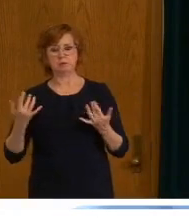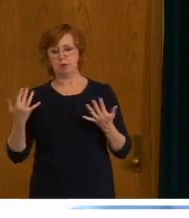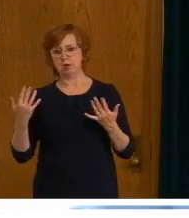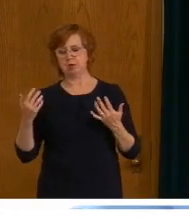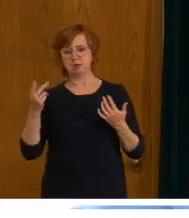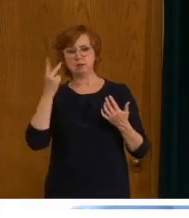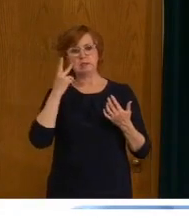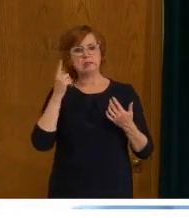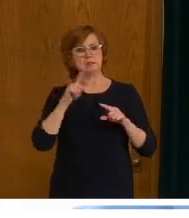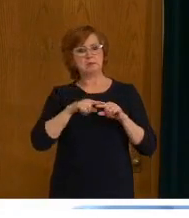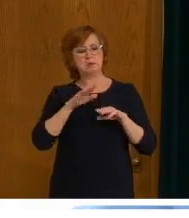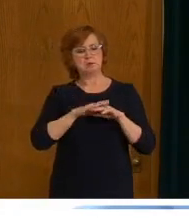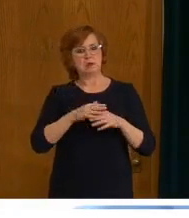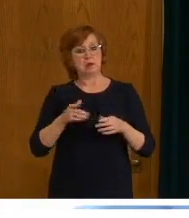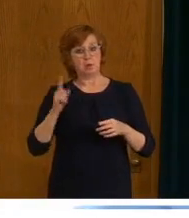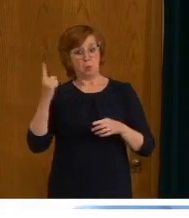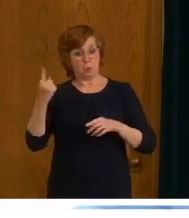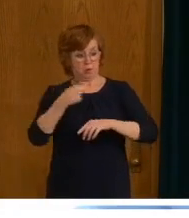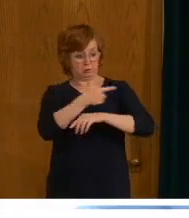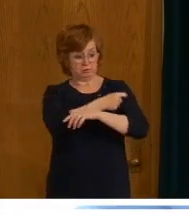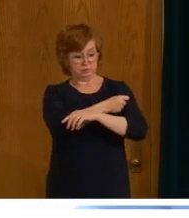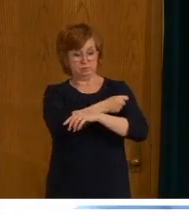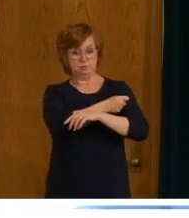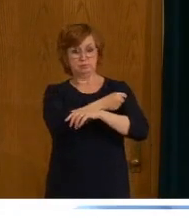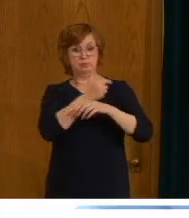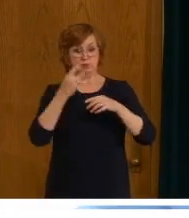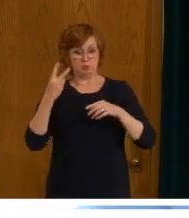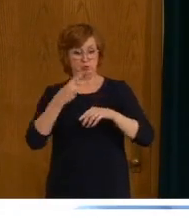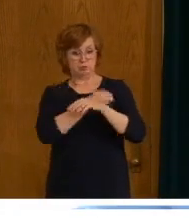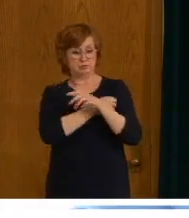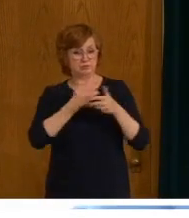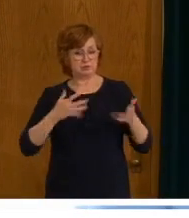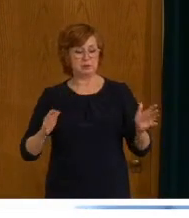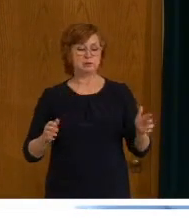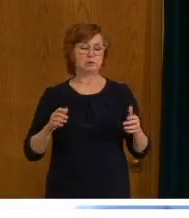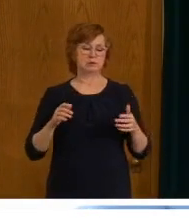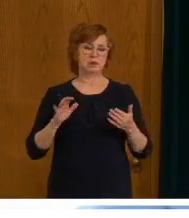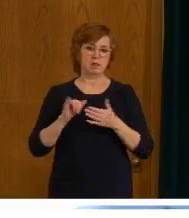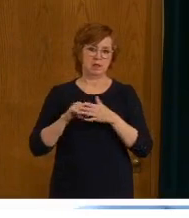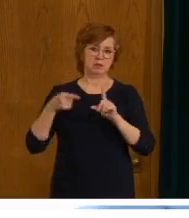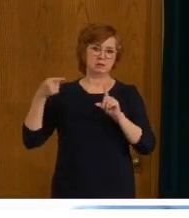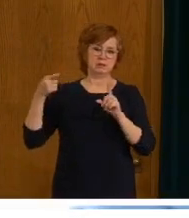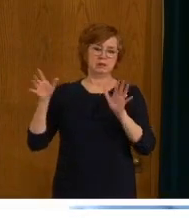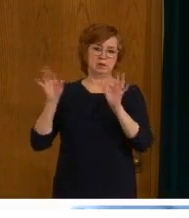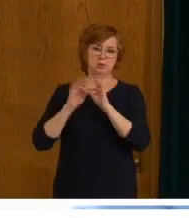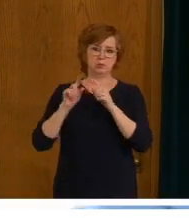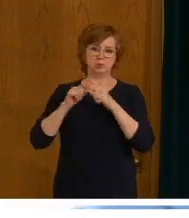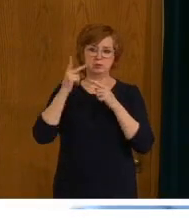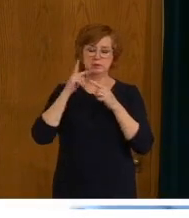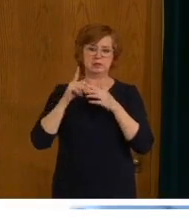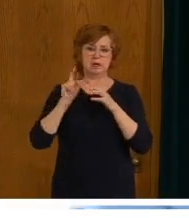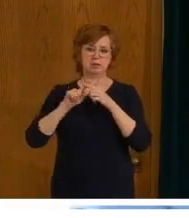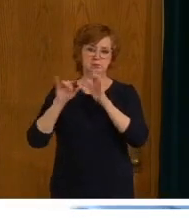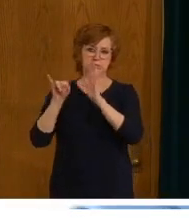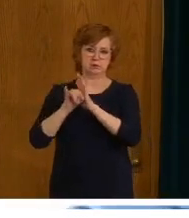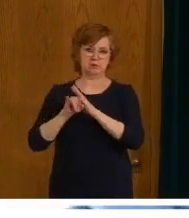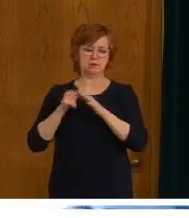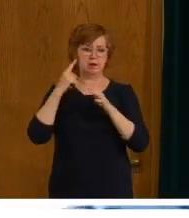think there'll be a simple inverse relationship for the most part, and that will be our reality going forwards.